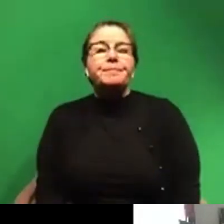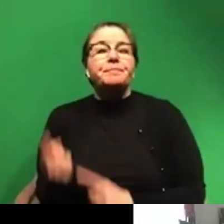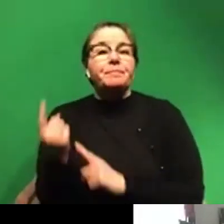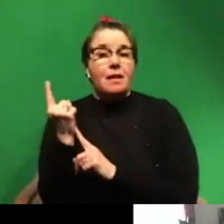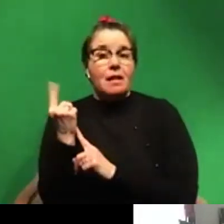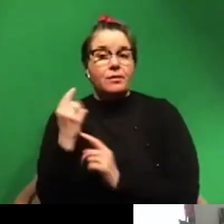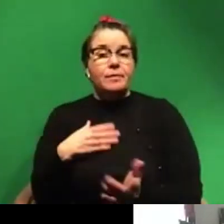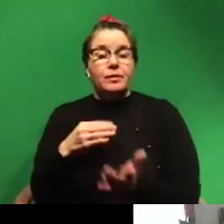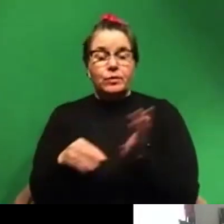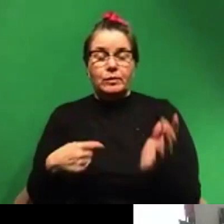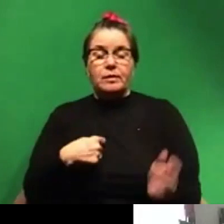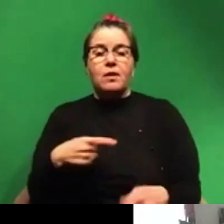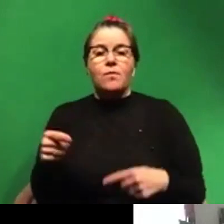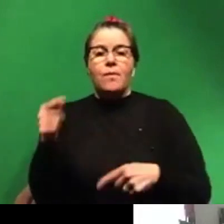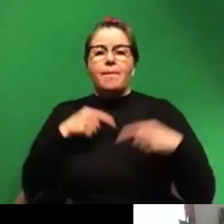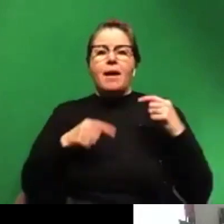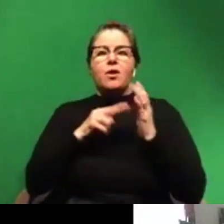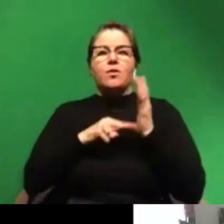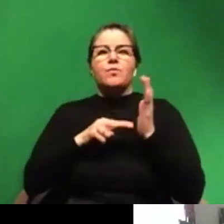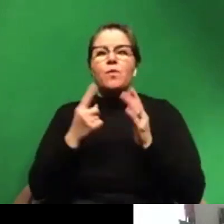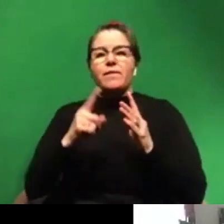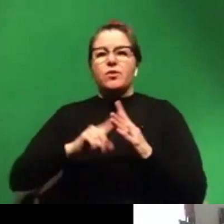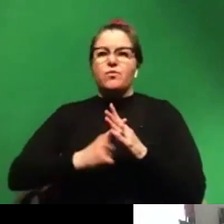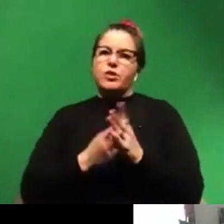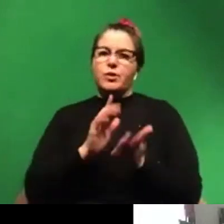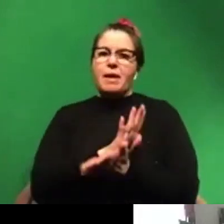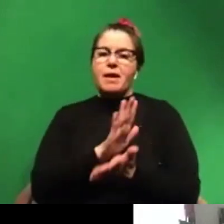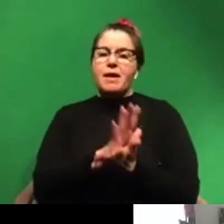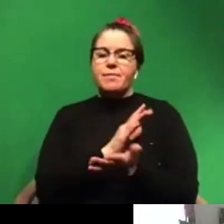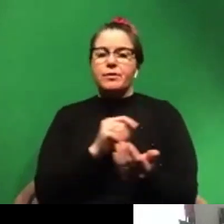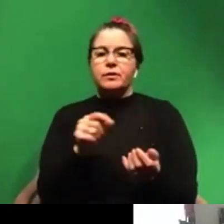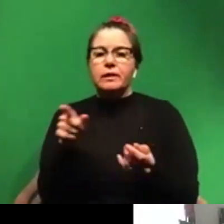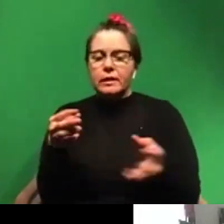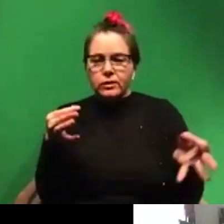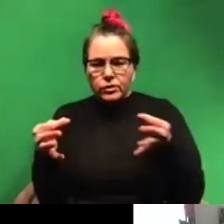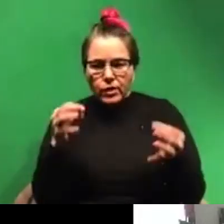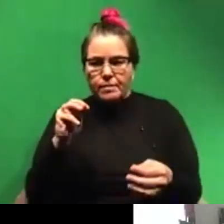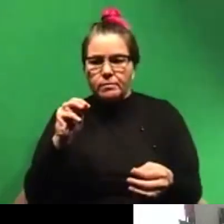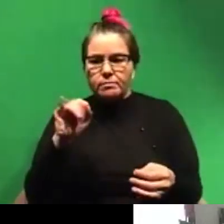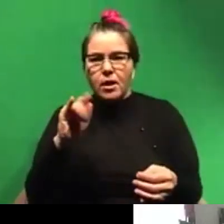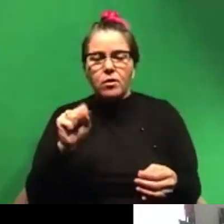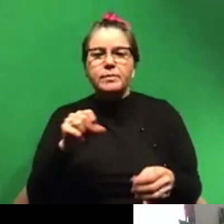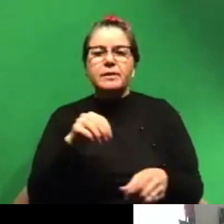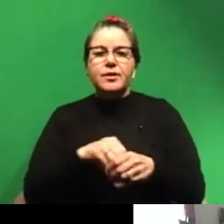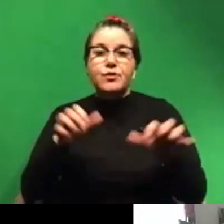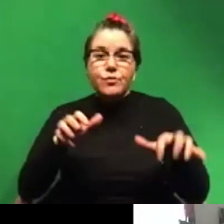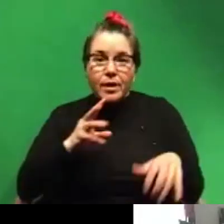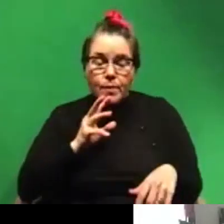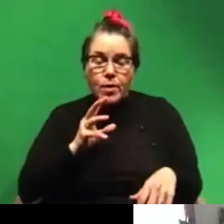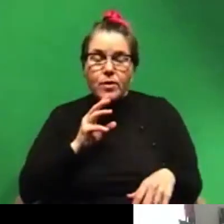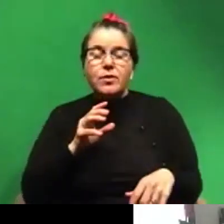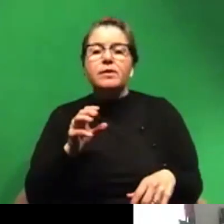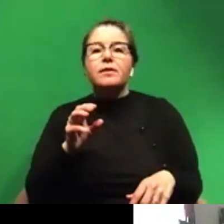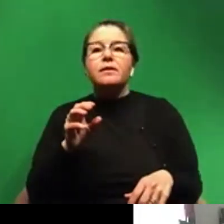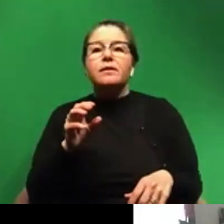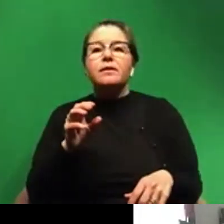students and I went back and read one of his original papers, and he described microbes in rainwater, and he described microbes in the